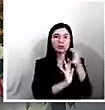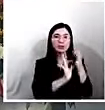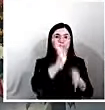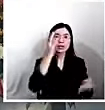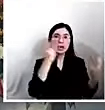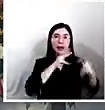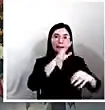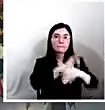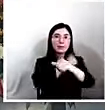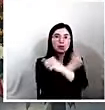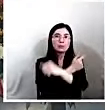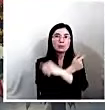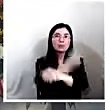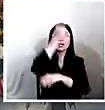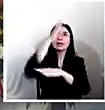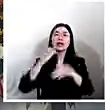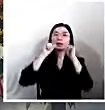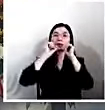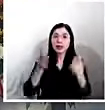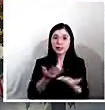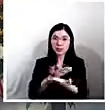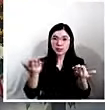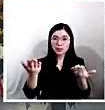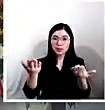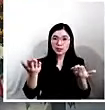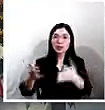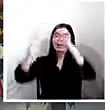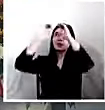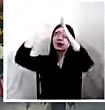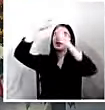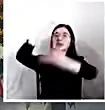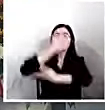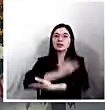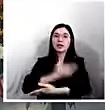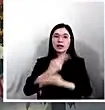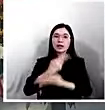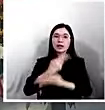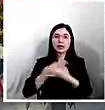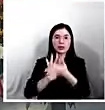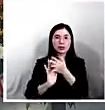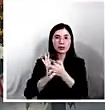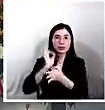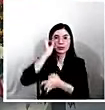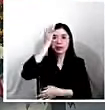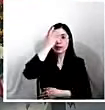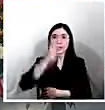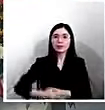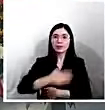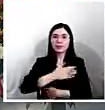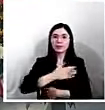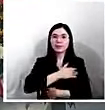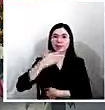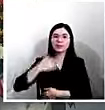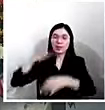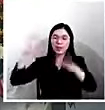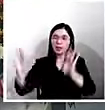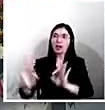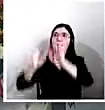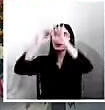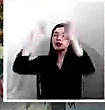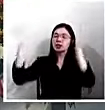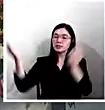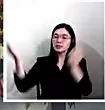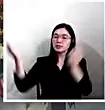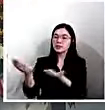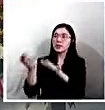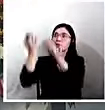God bless you all, the Father and the Son, and the Holy Spirit. Amen. The Mass has been offered. Go in peace